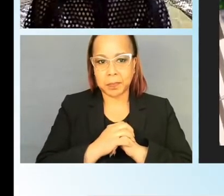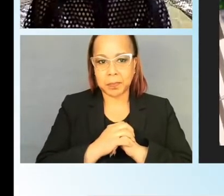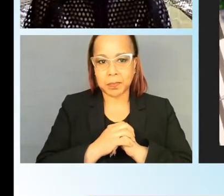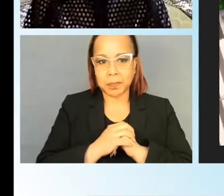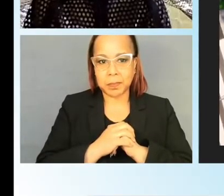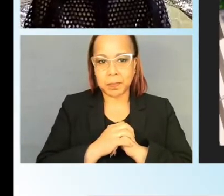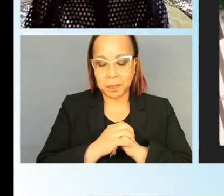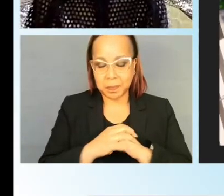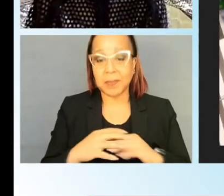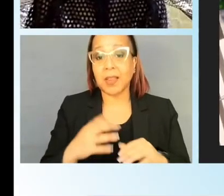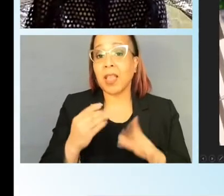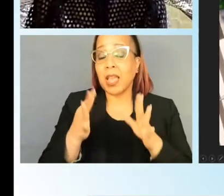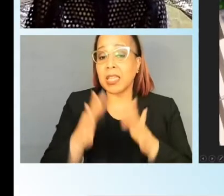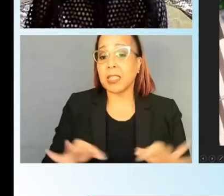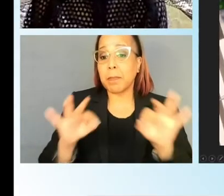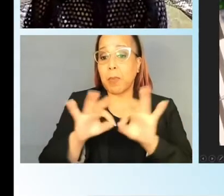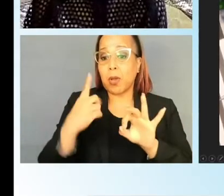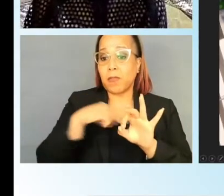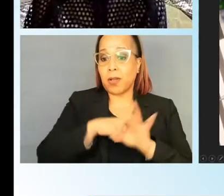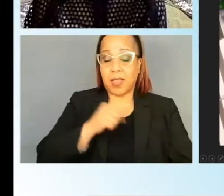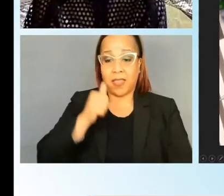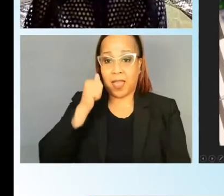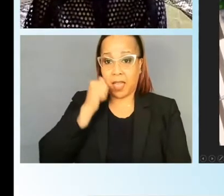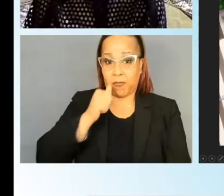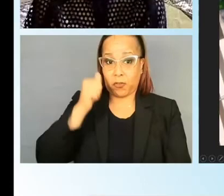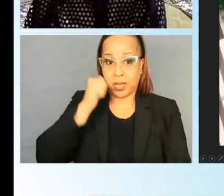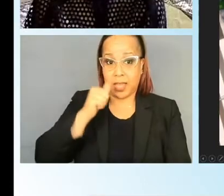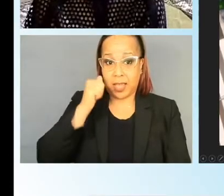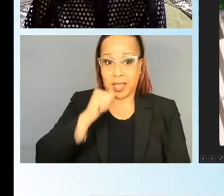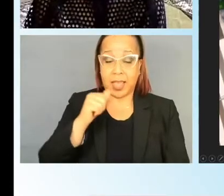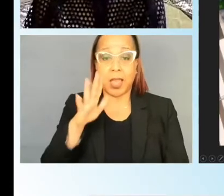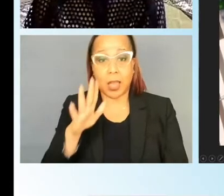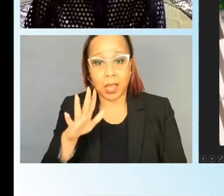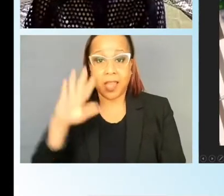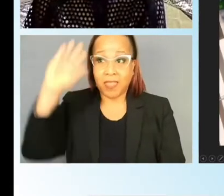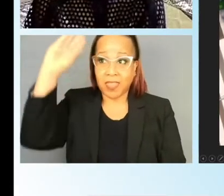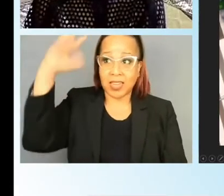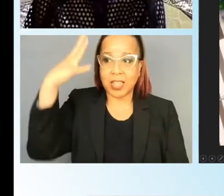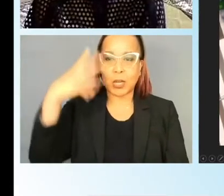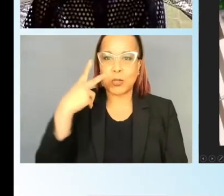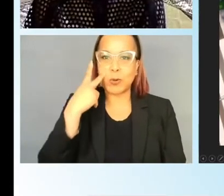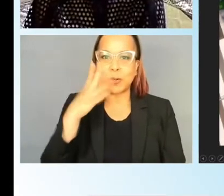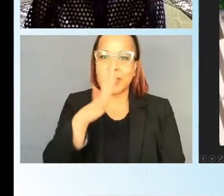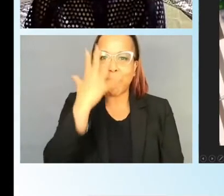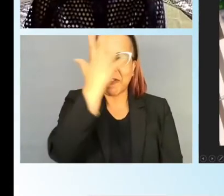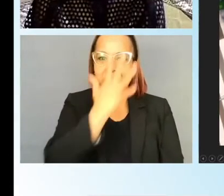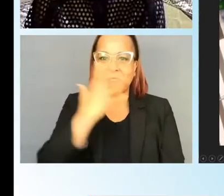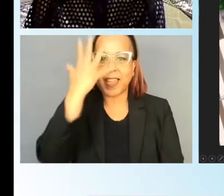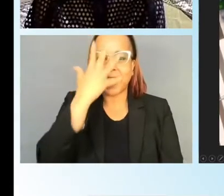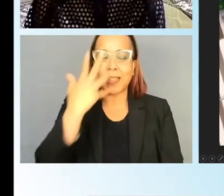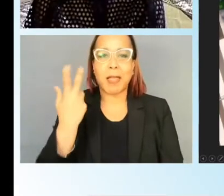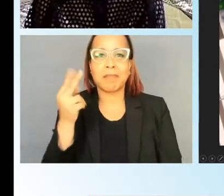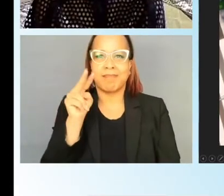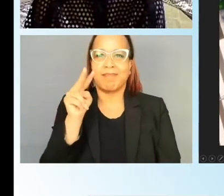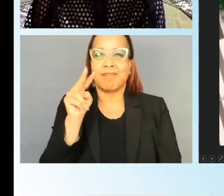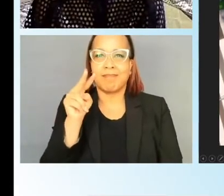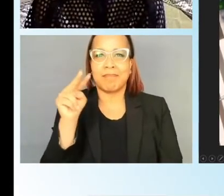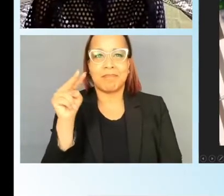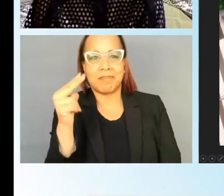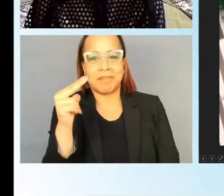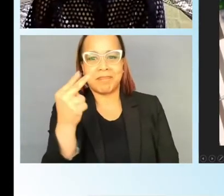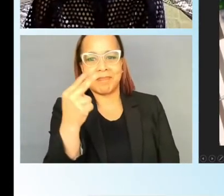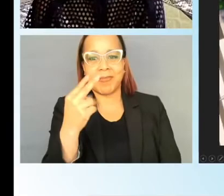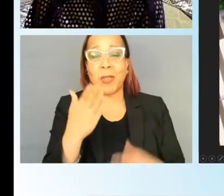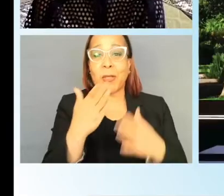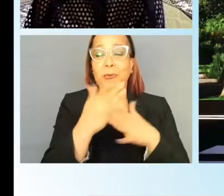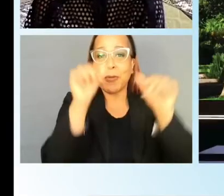So it's important for us that every day, at least every day that it's sunny, you'll see her face from certain vantage points and also through that shadow,